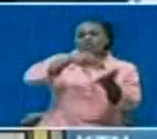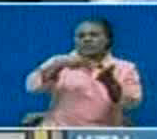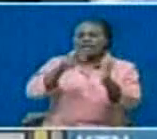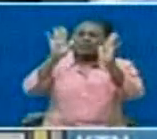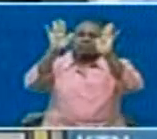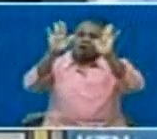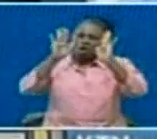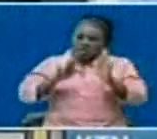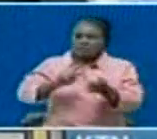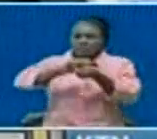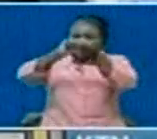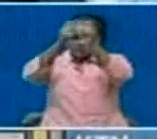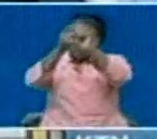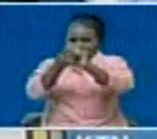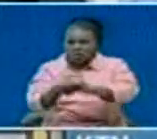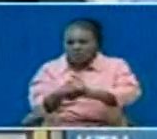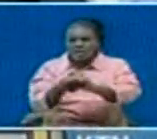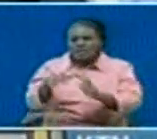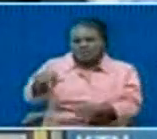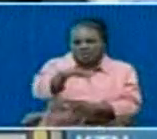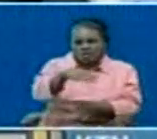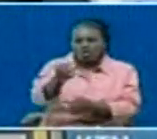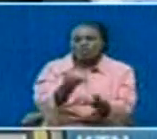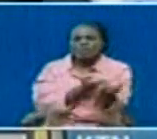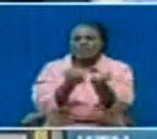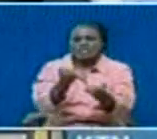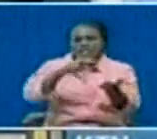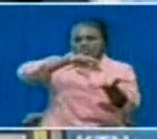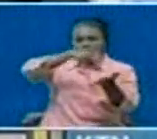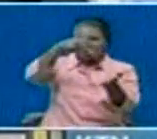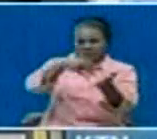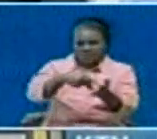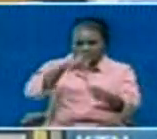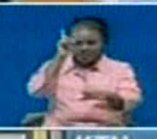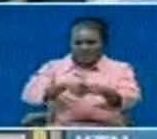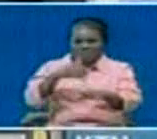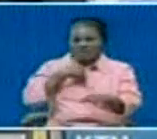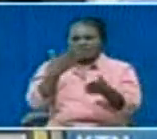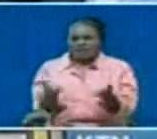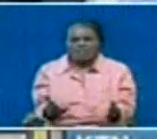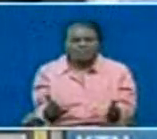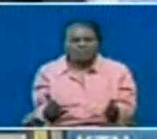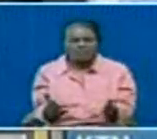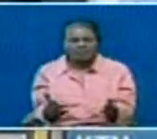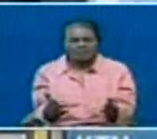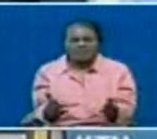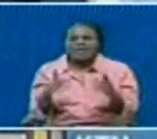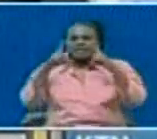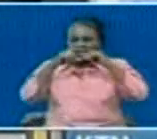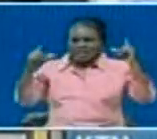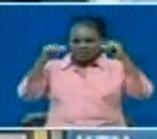important transformative regional trade and investment projects of our time. Therein ends my